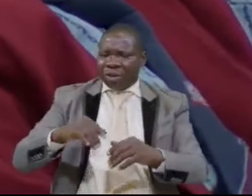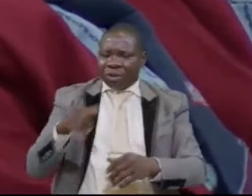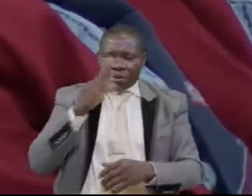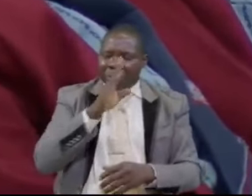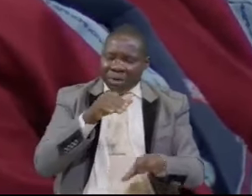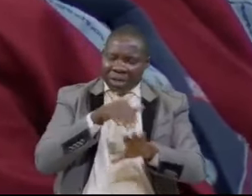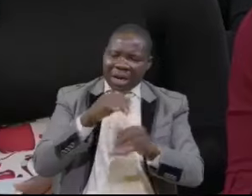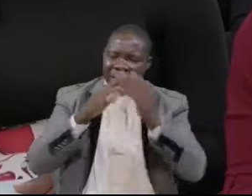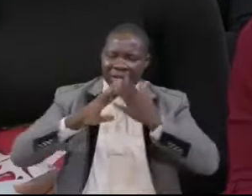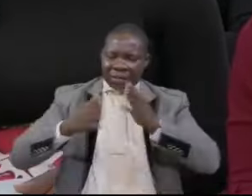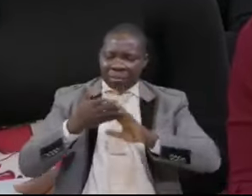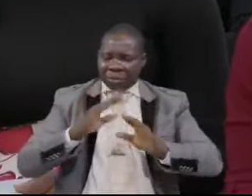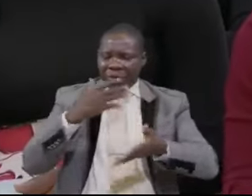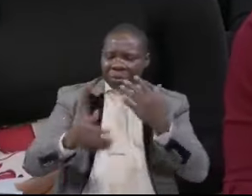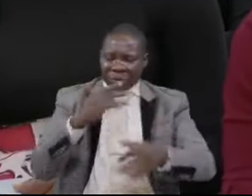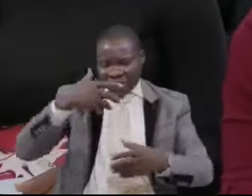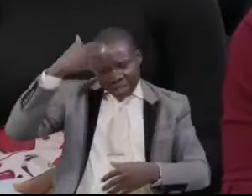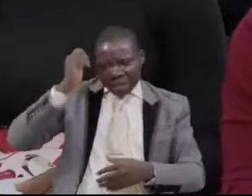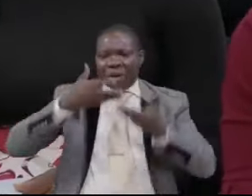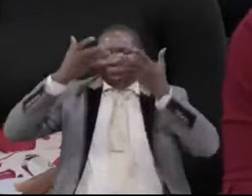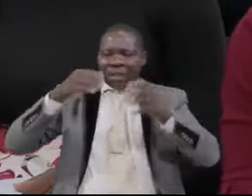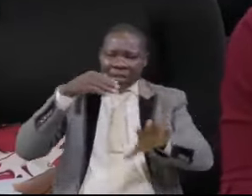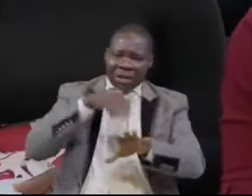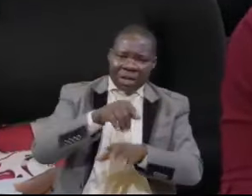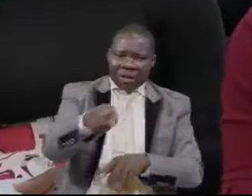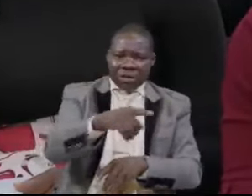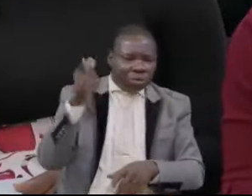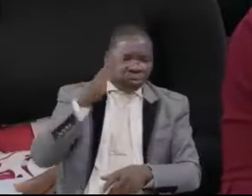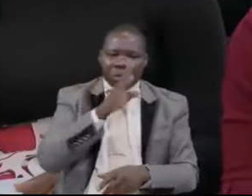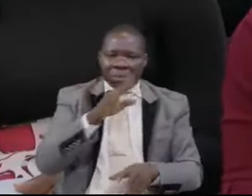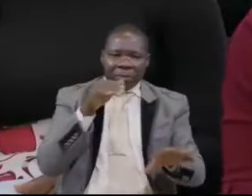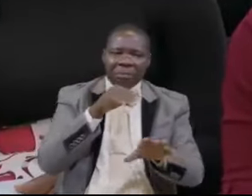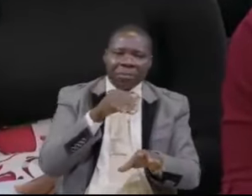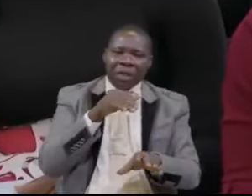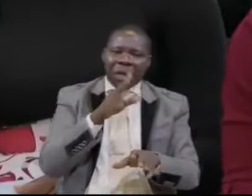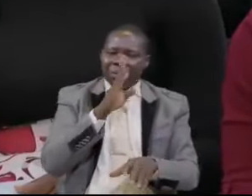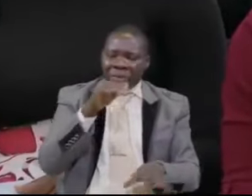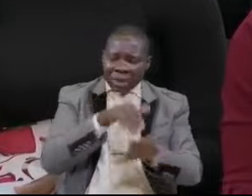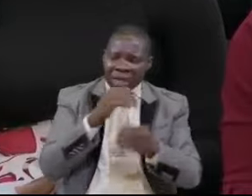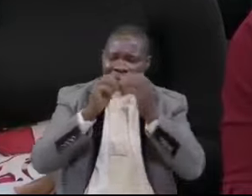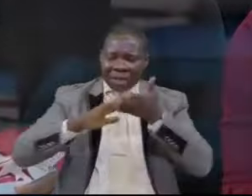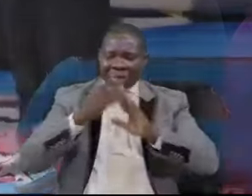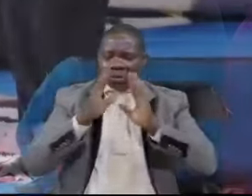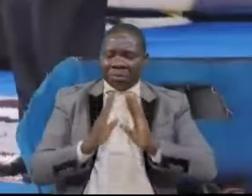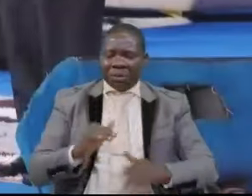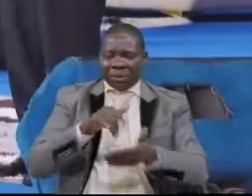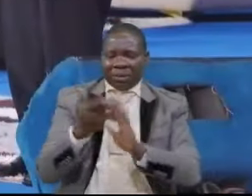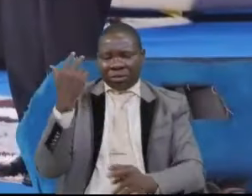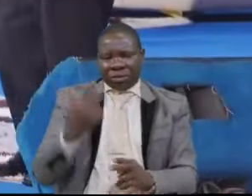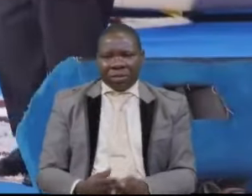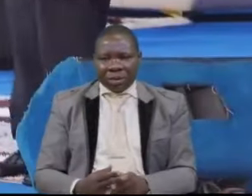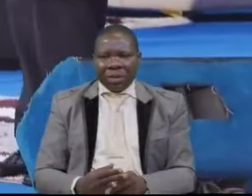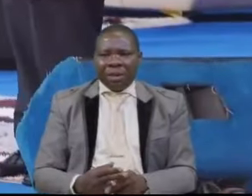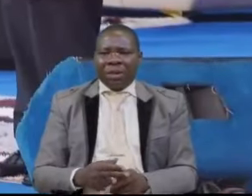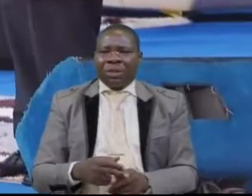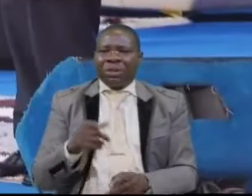remain complete. If you just have the mind and the heart and the decision of Daniel, the lions of